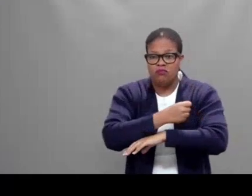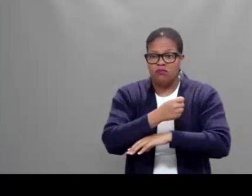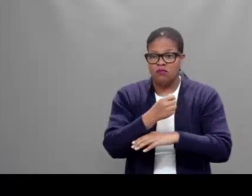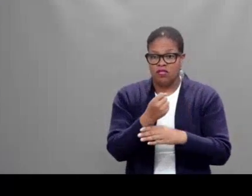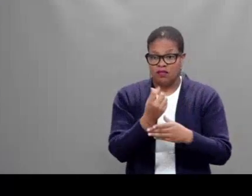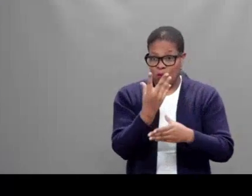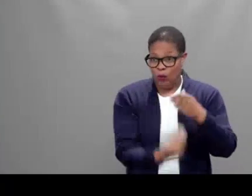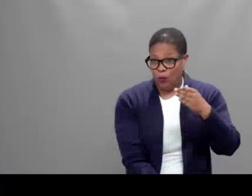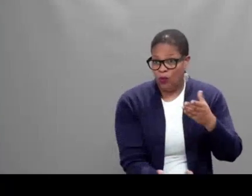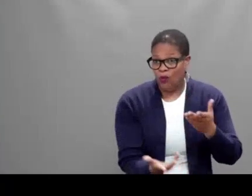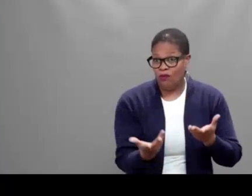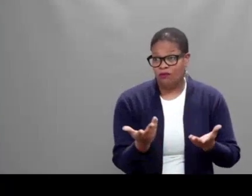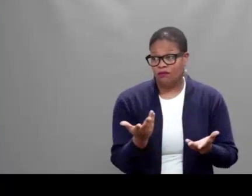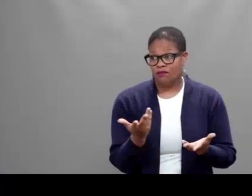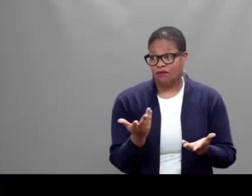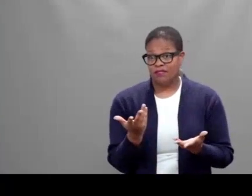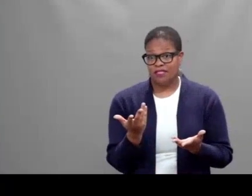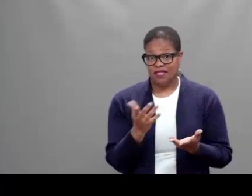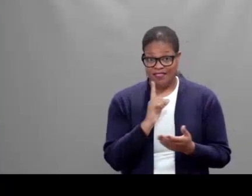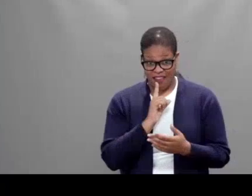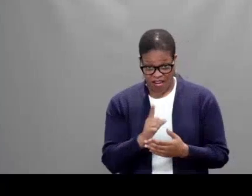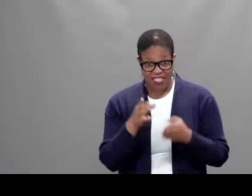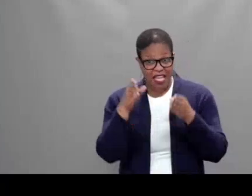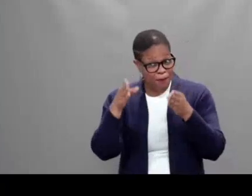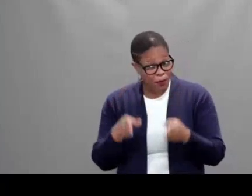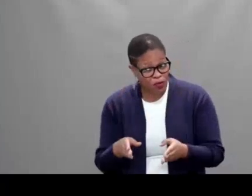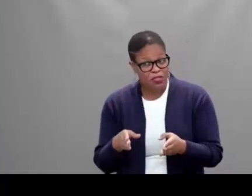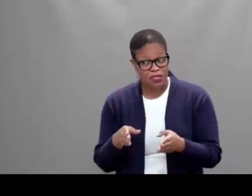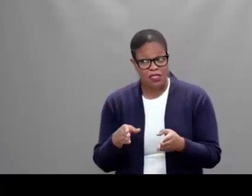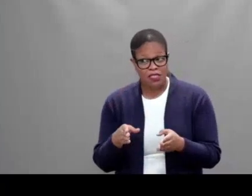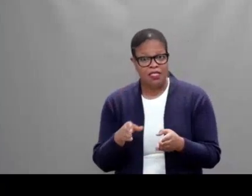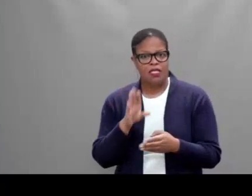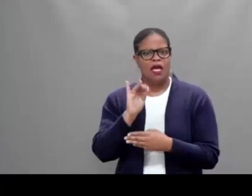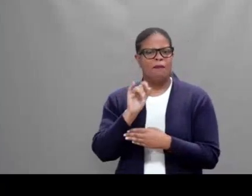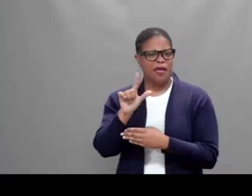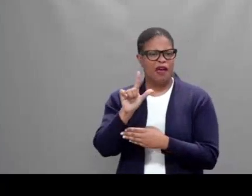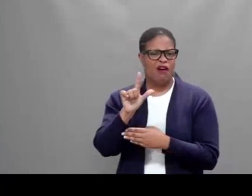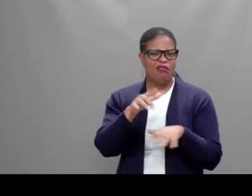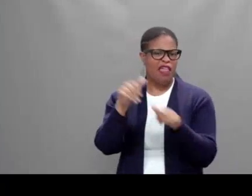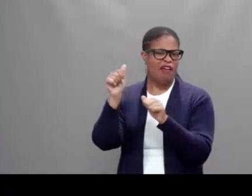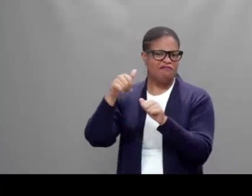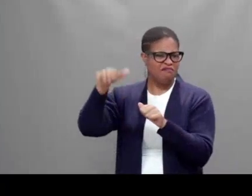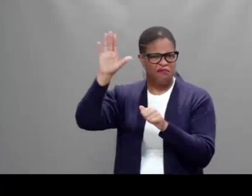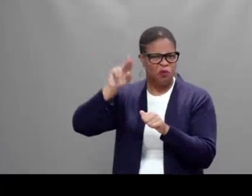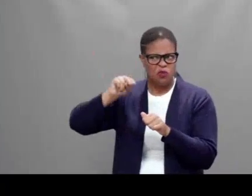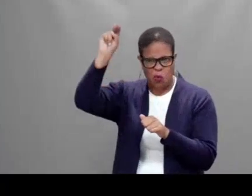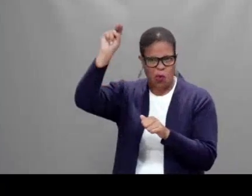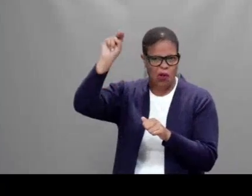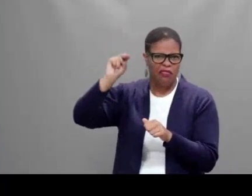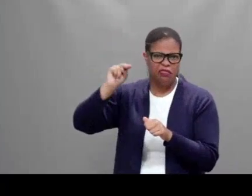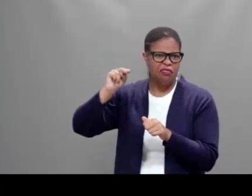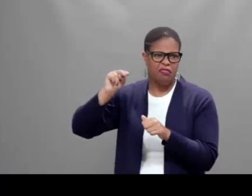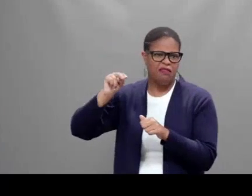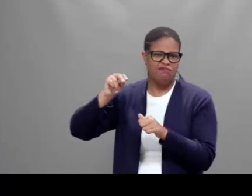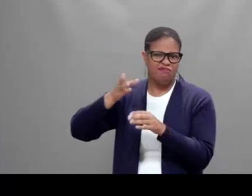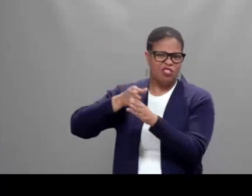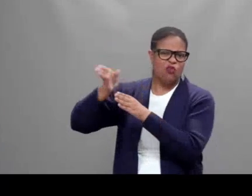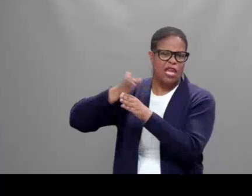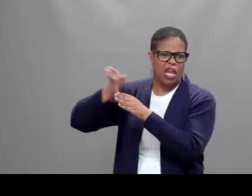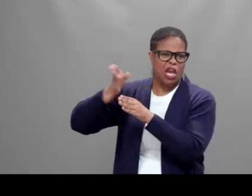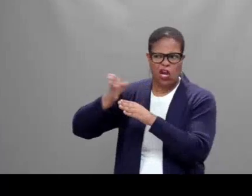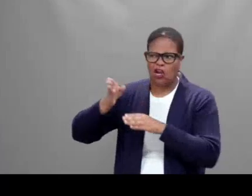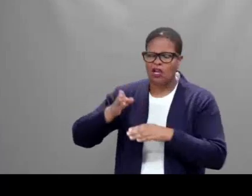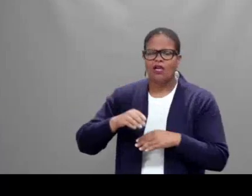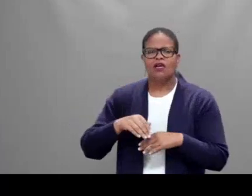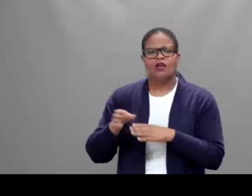goes somewhere. There is a person, Bill went on up north, make a lucrative career.